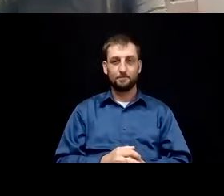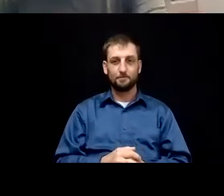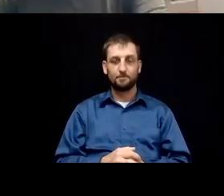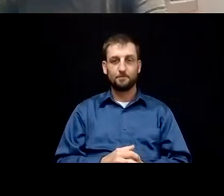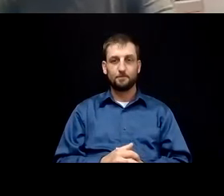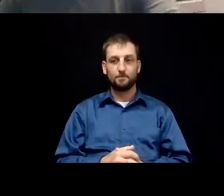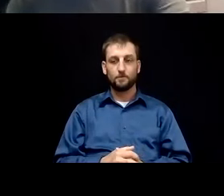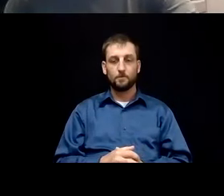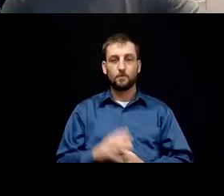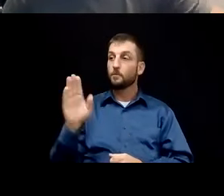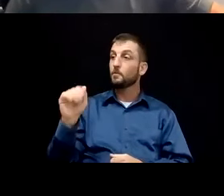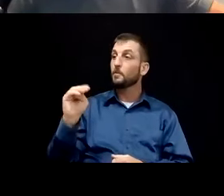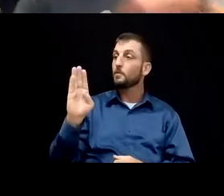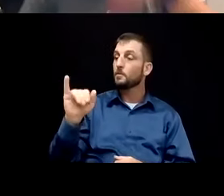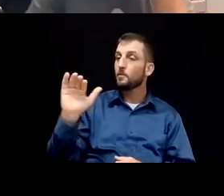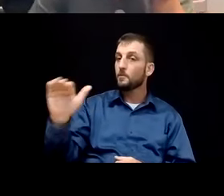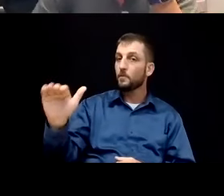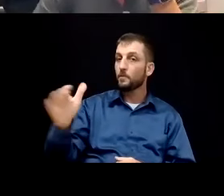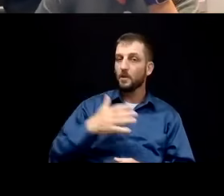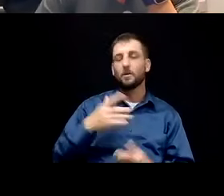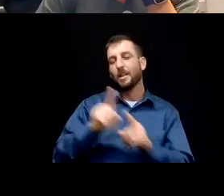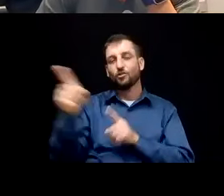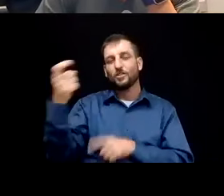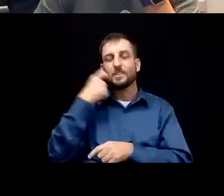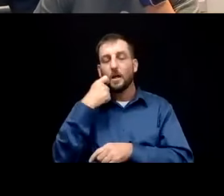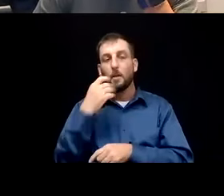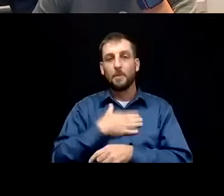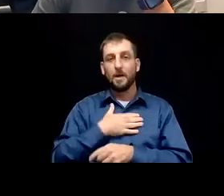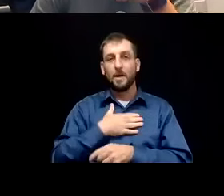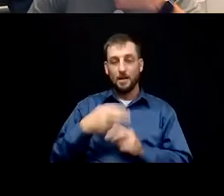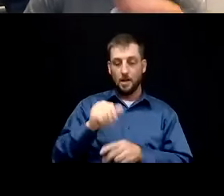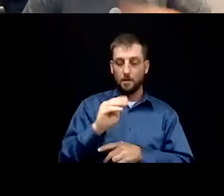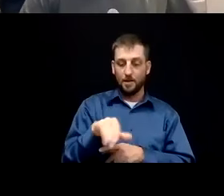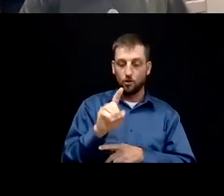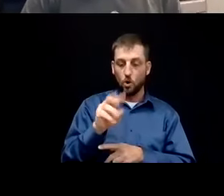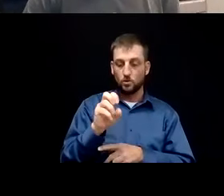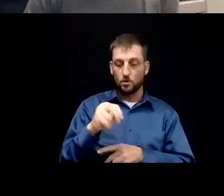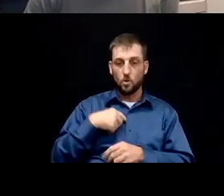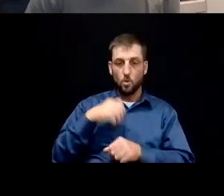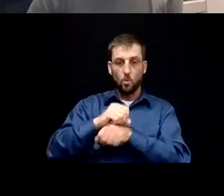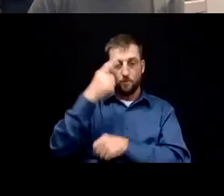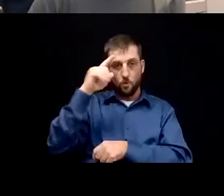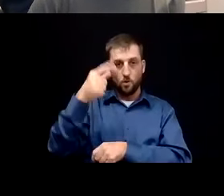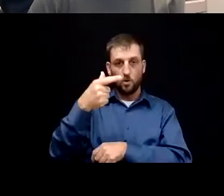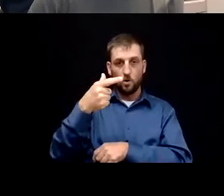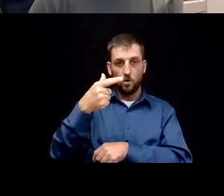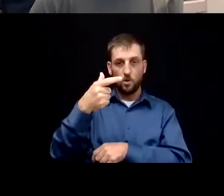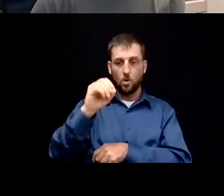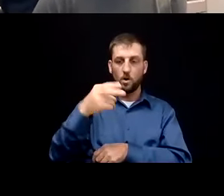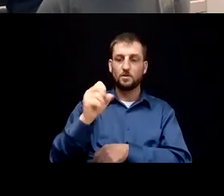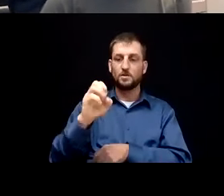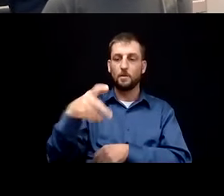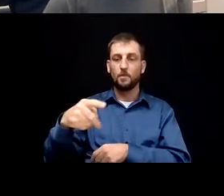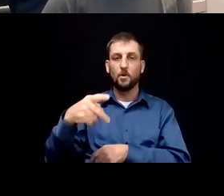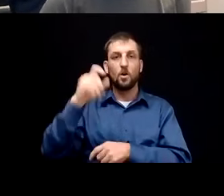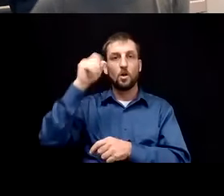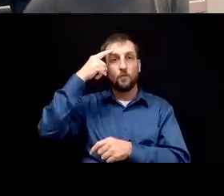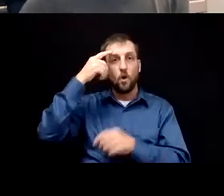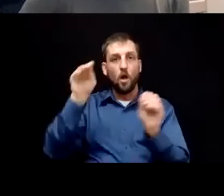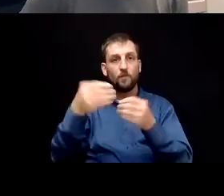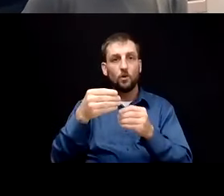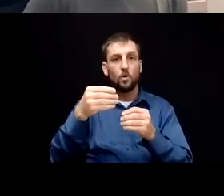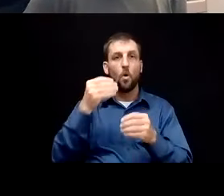So, as Bambi said, my name is Amy Dawson, and I work for the Governor's Office of Homeland Security and Emergency Preparedness. I've been